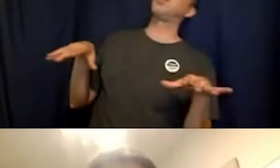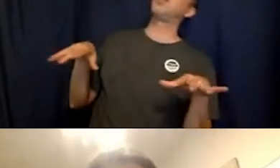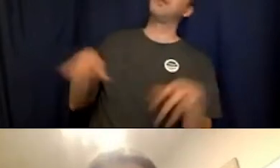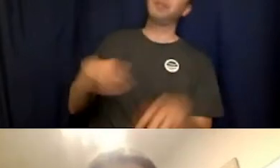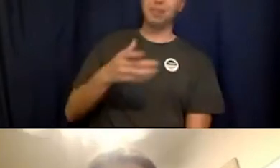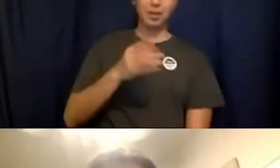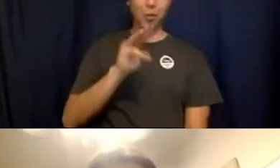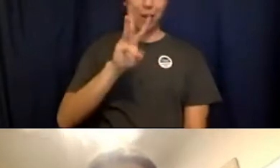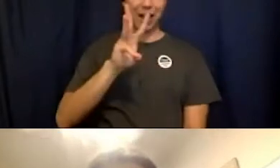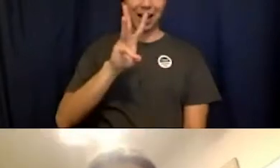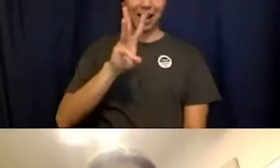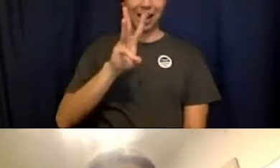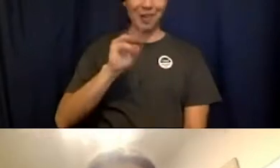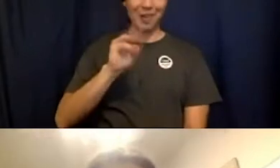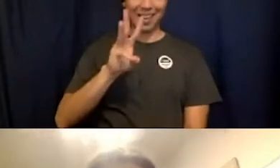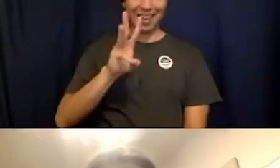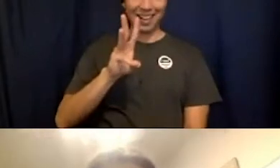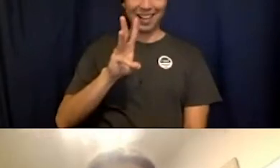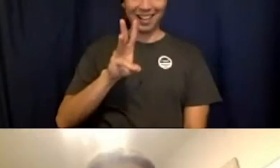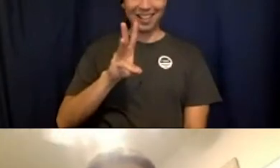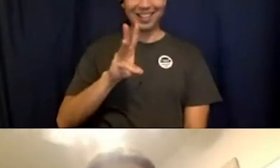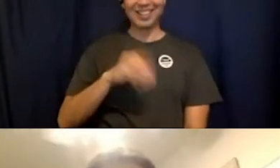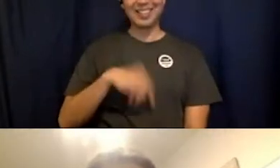I'm getting used to it.